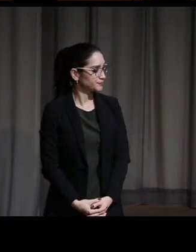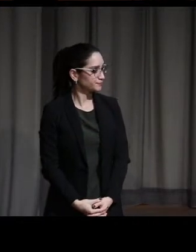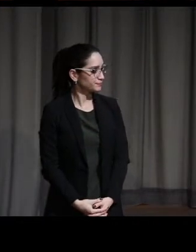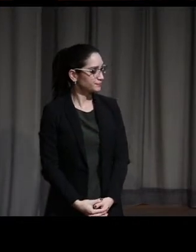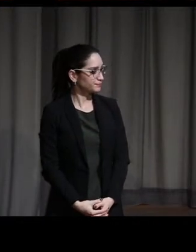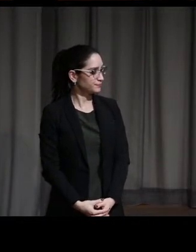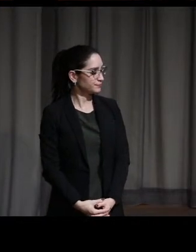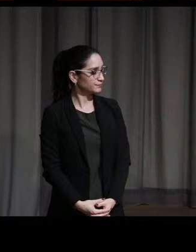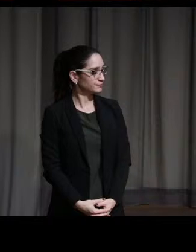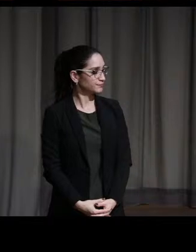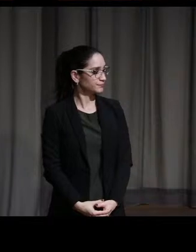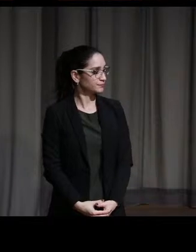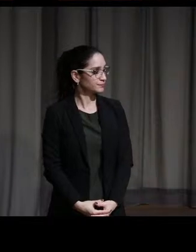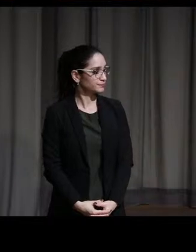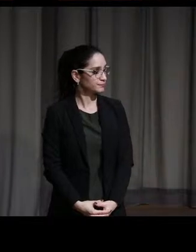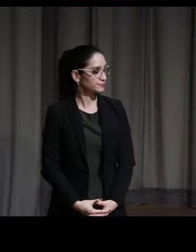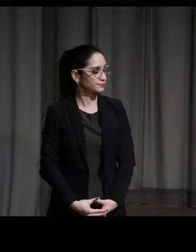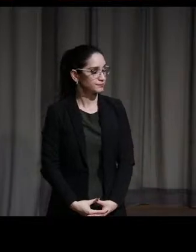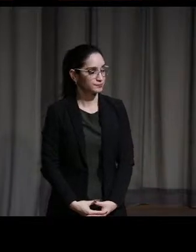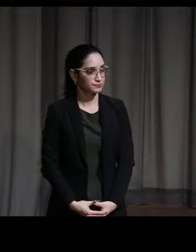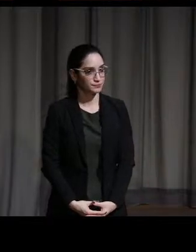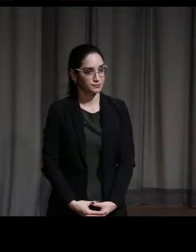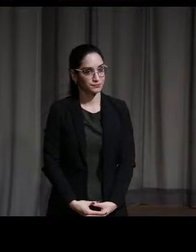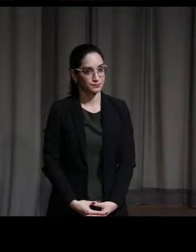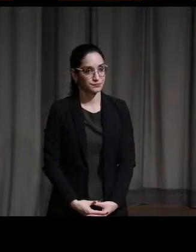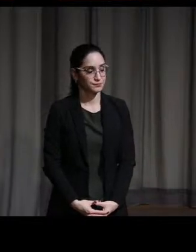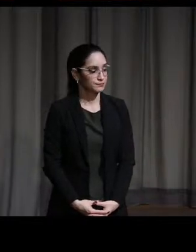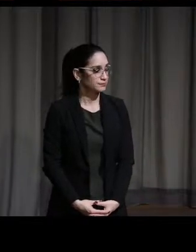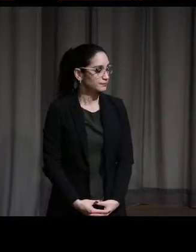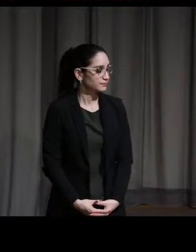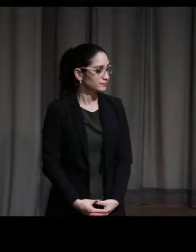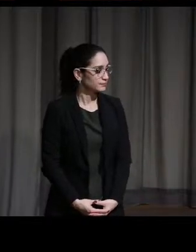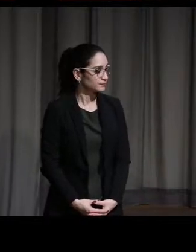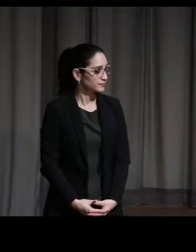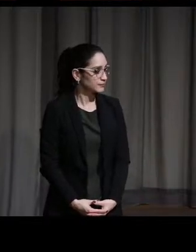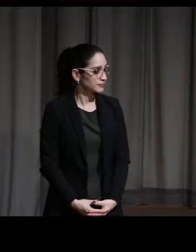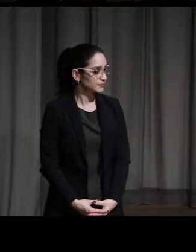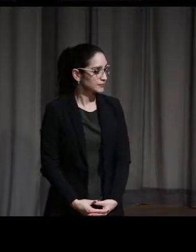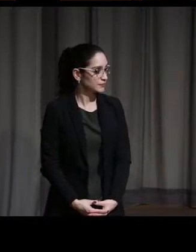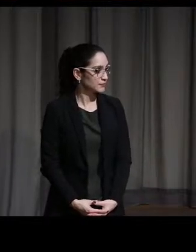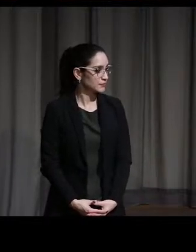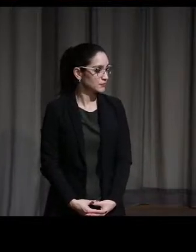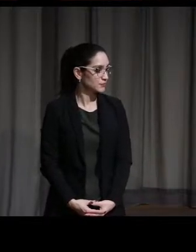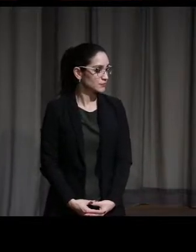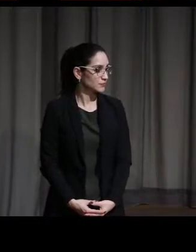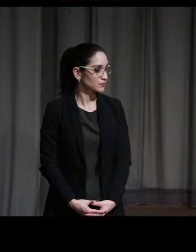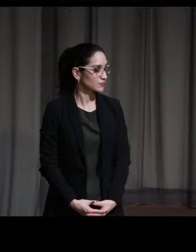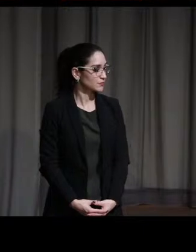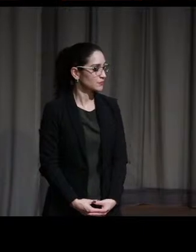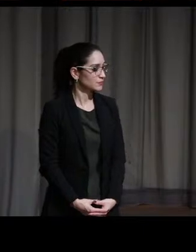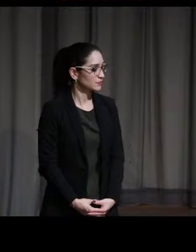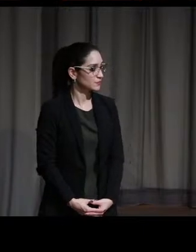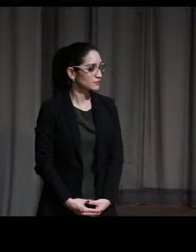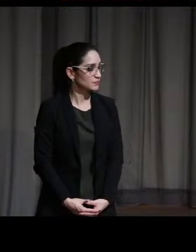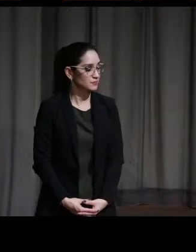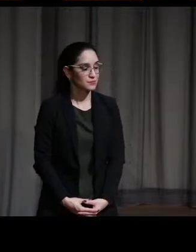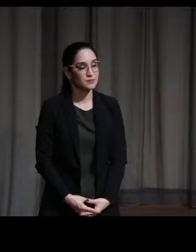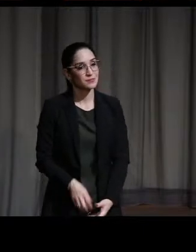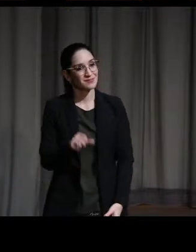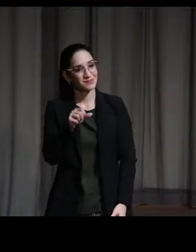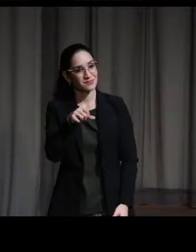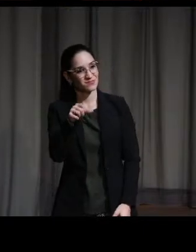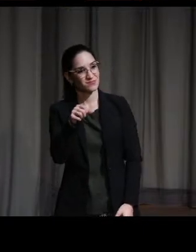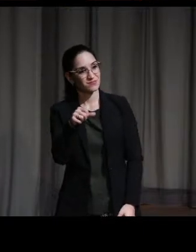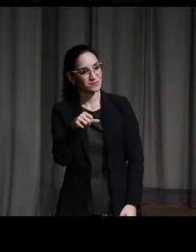There's one. There's a beautiful one. There's this one, too. There's this one, not so bad either. Yeah. So, Yeah, you